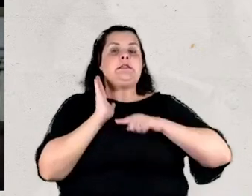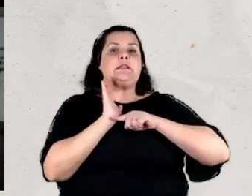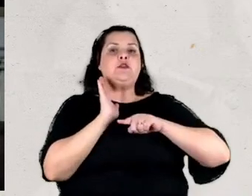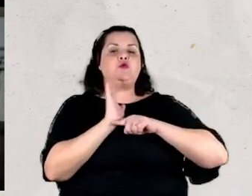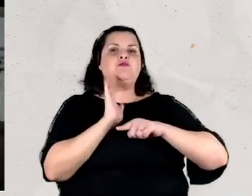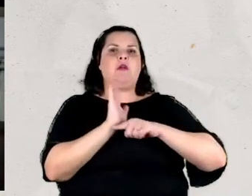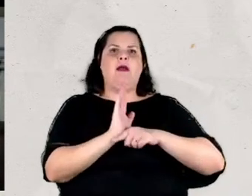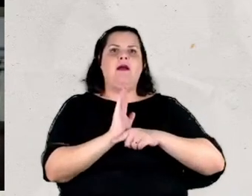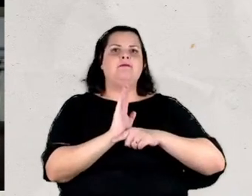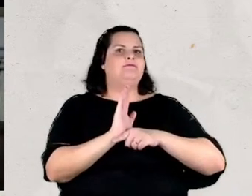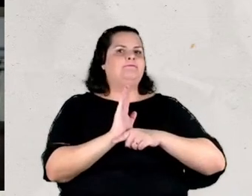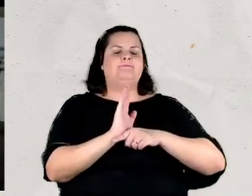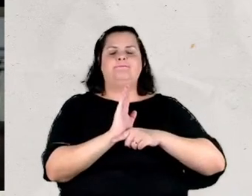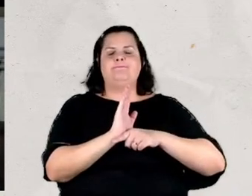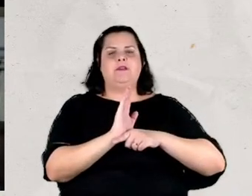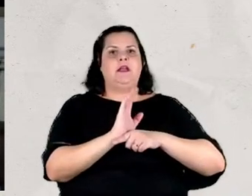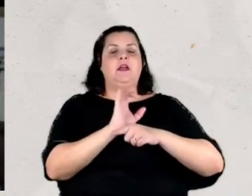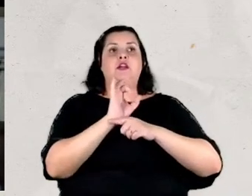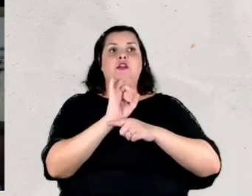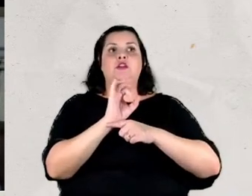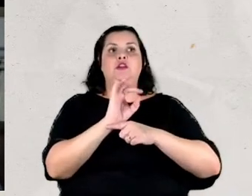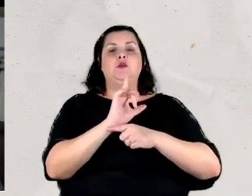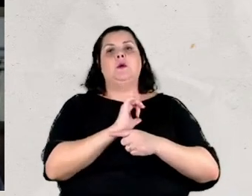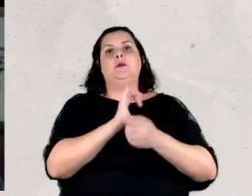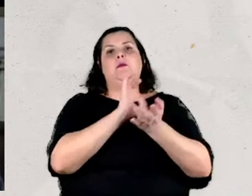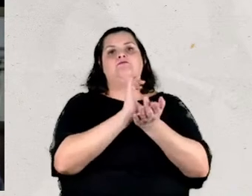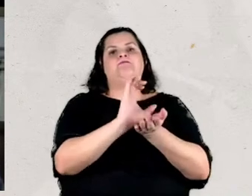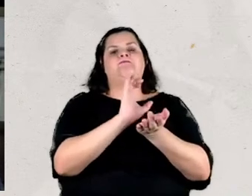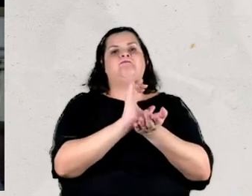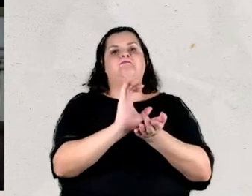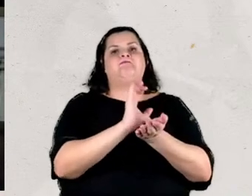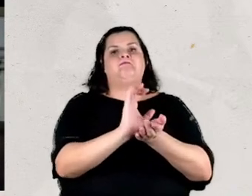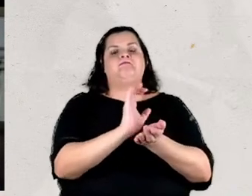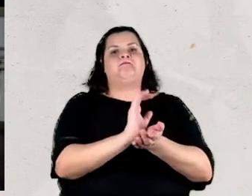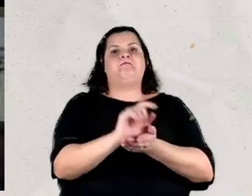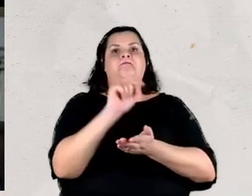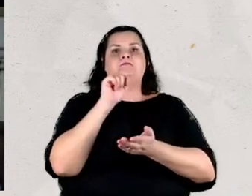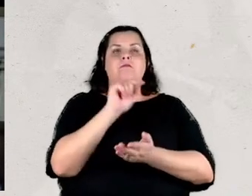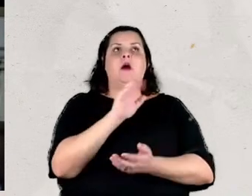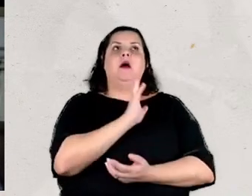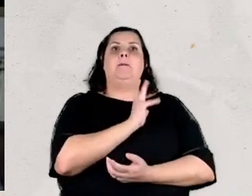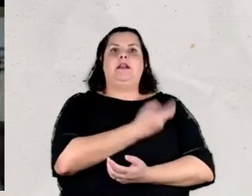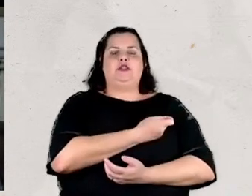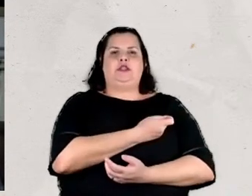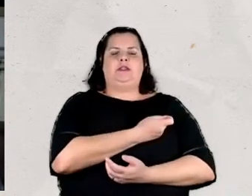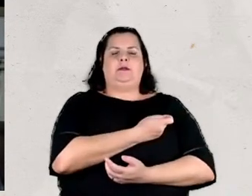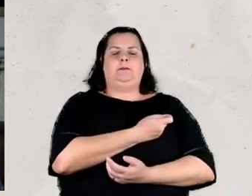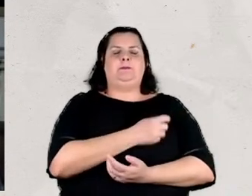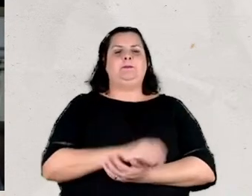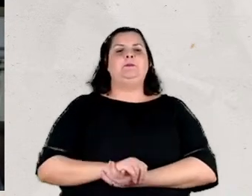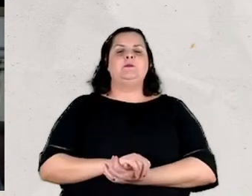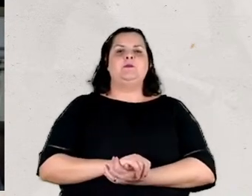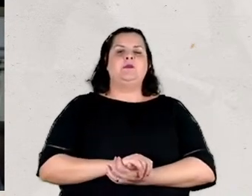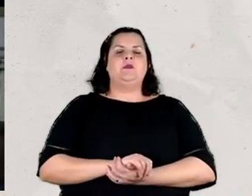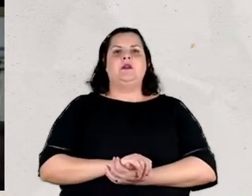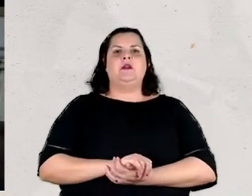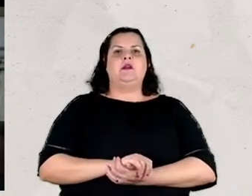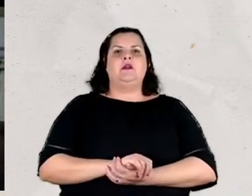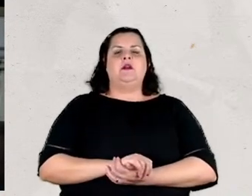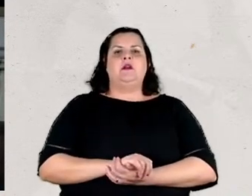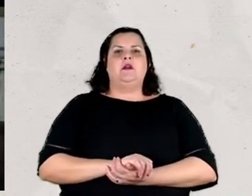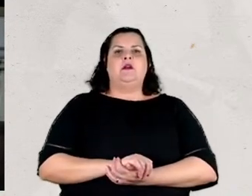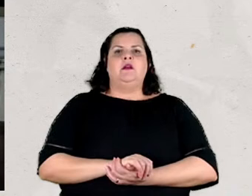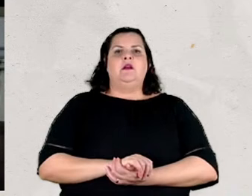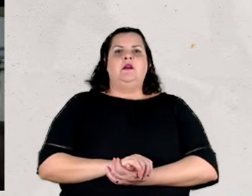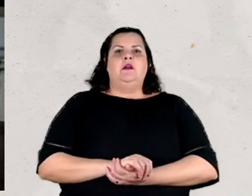or to the militias, certainly in Gaza. And so yes,